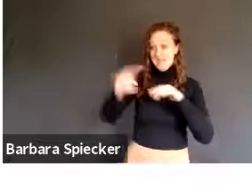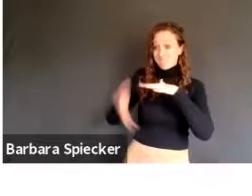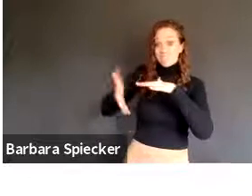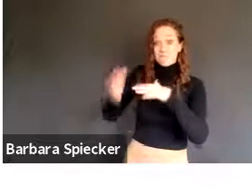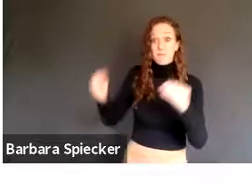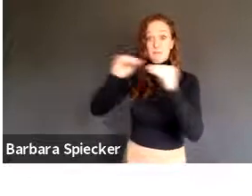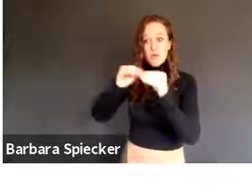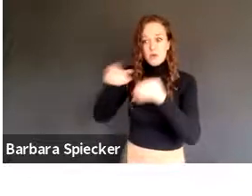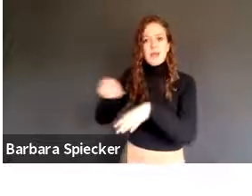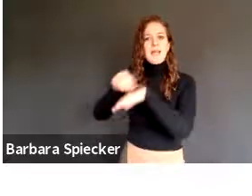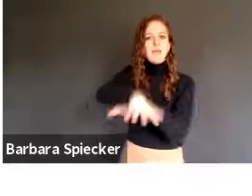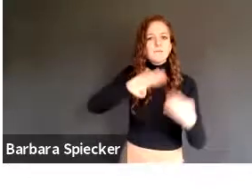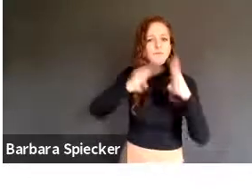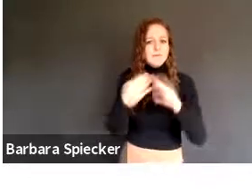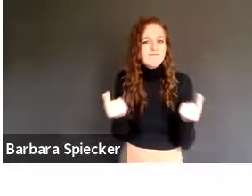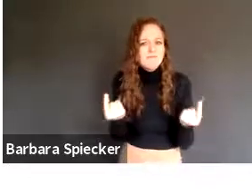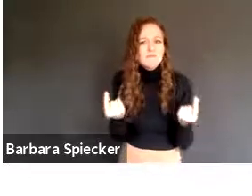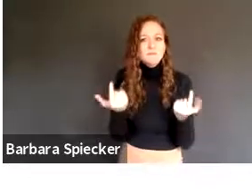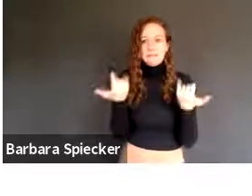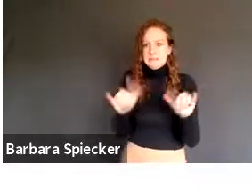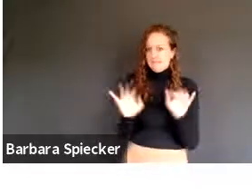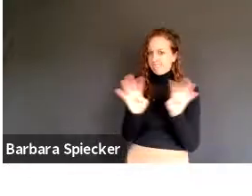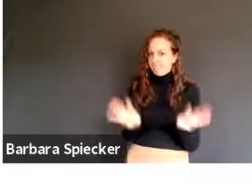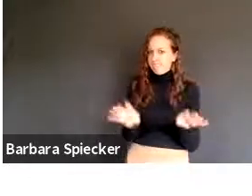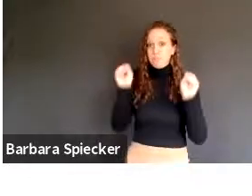may intensify and persist longer in that case.